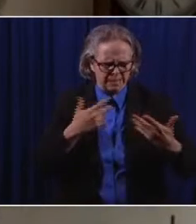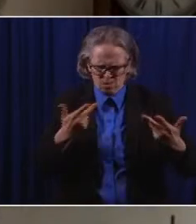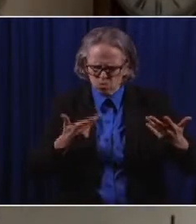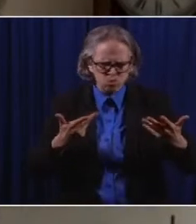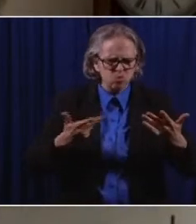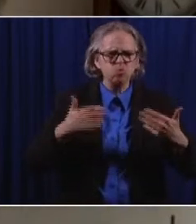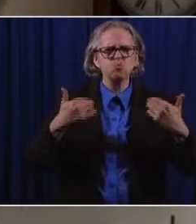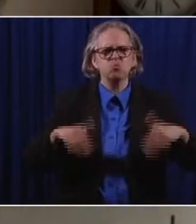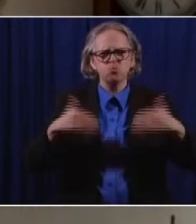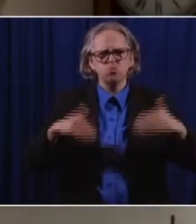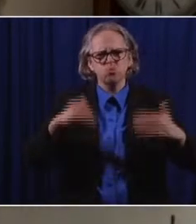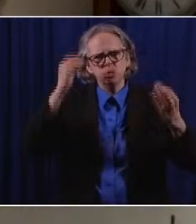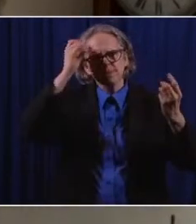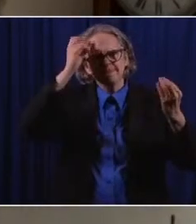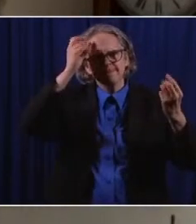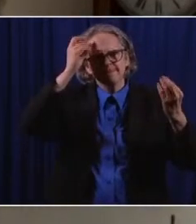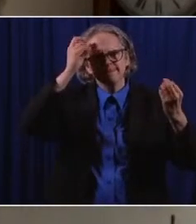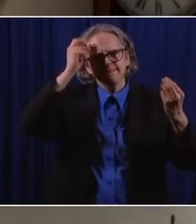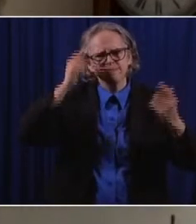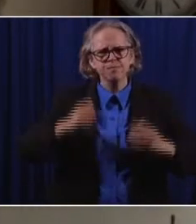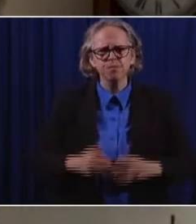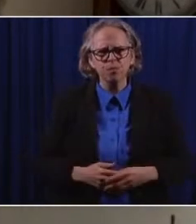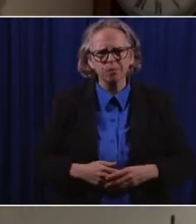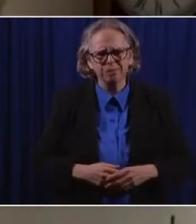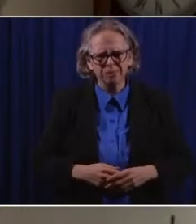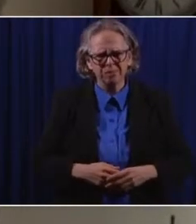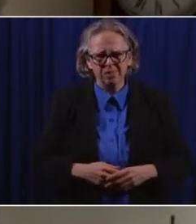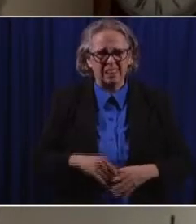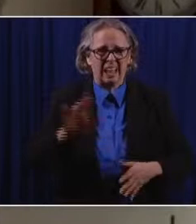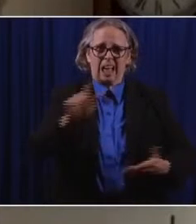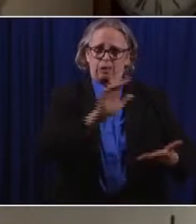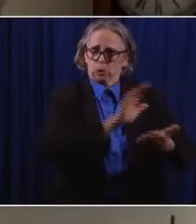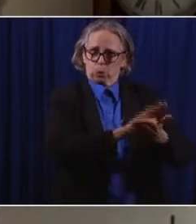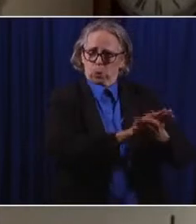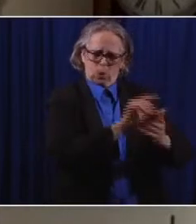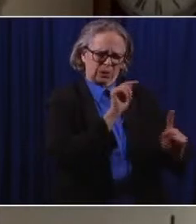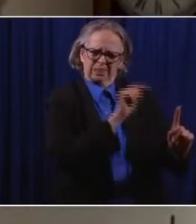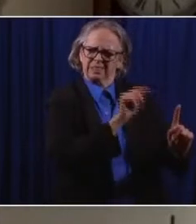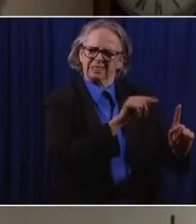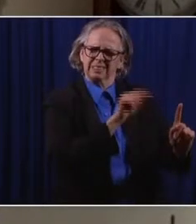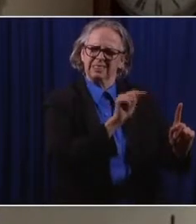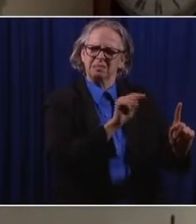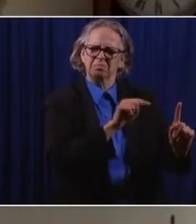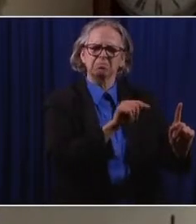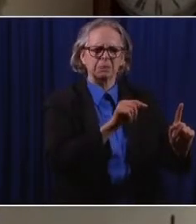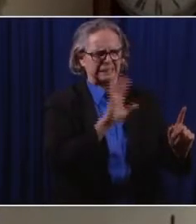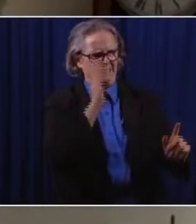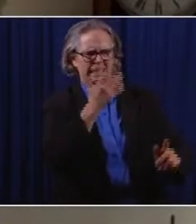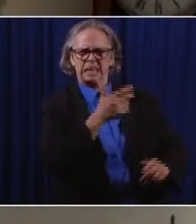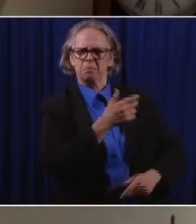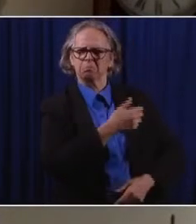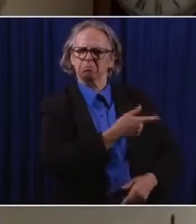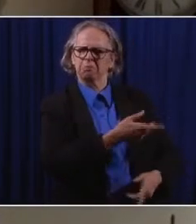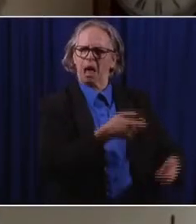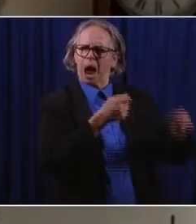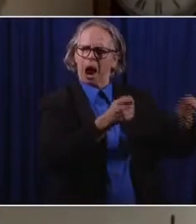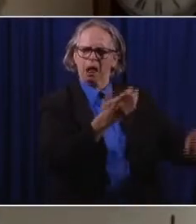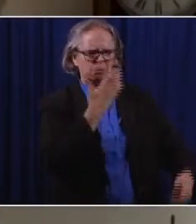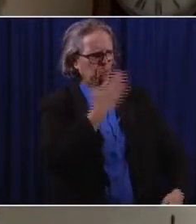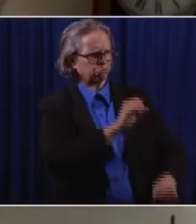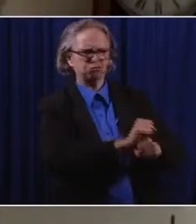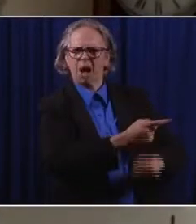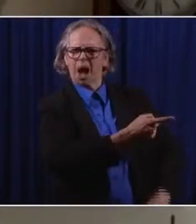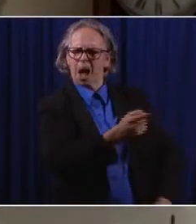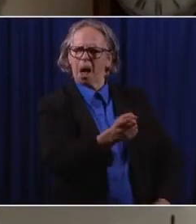You know, in regard to our schools, I think our schools are doing a very good job. They're on this. They're doing the